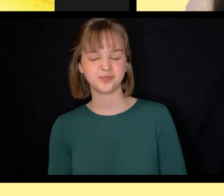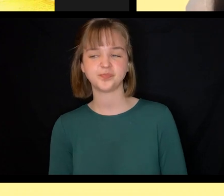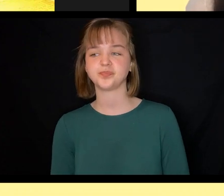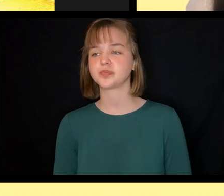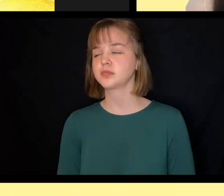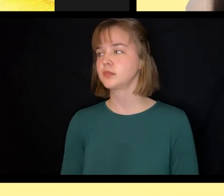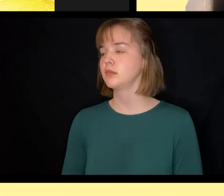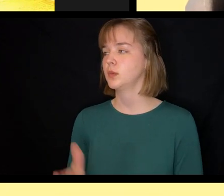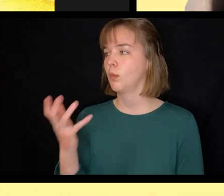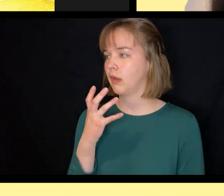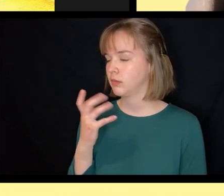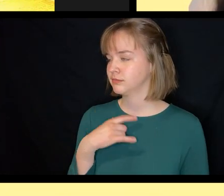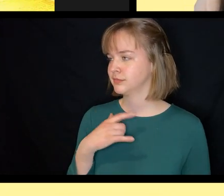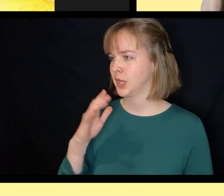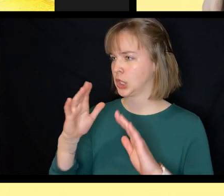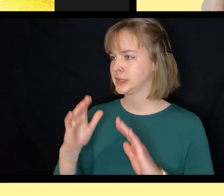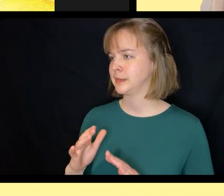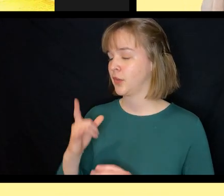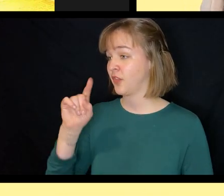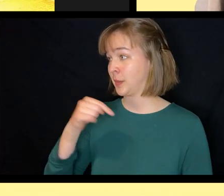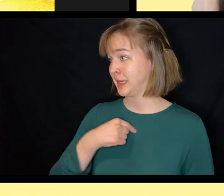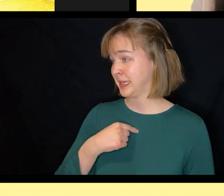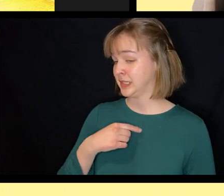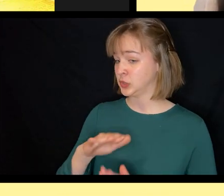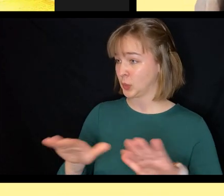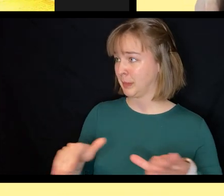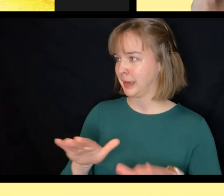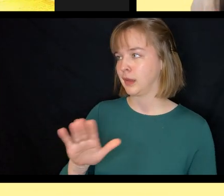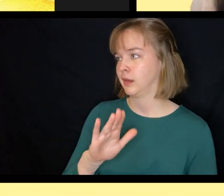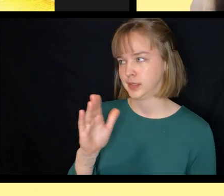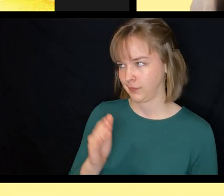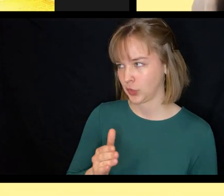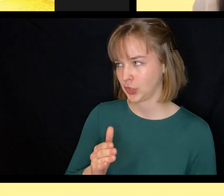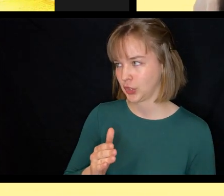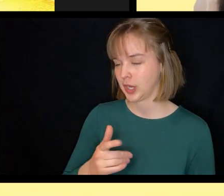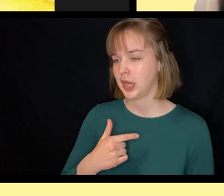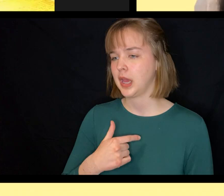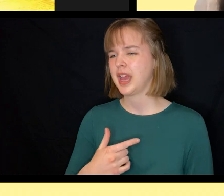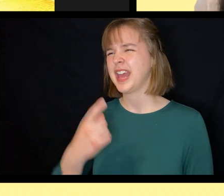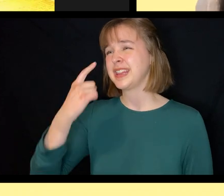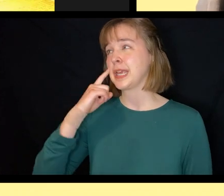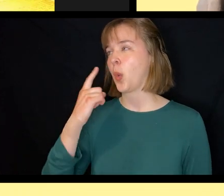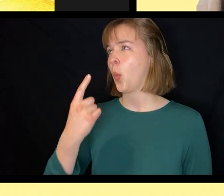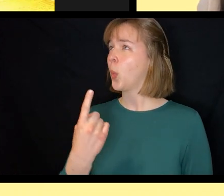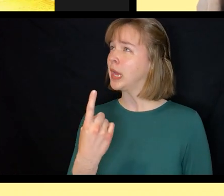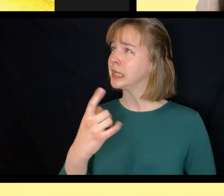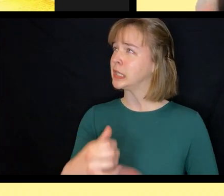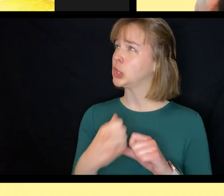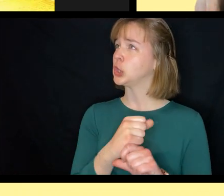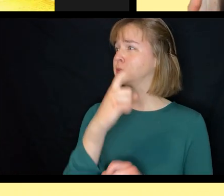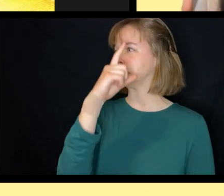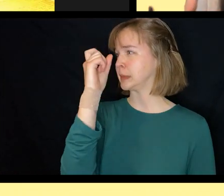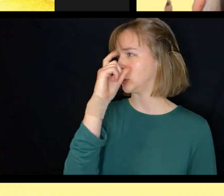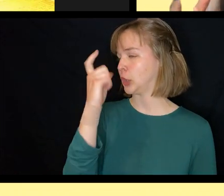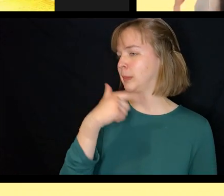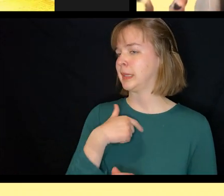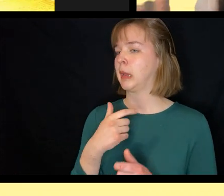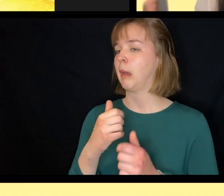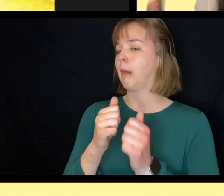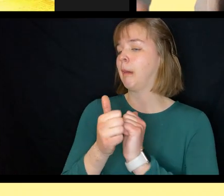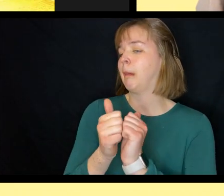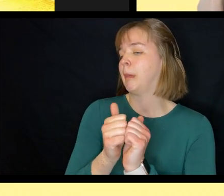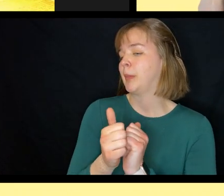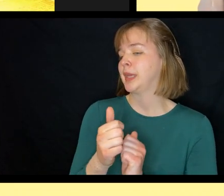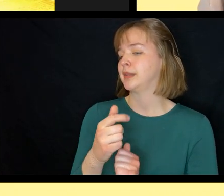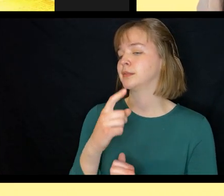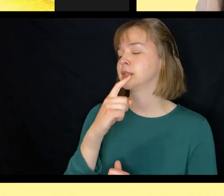started. That's awesome. I can't say swimming was my sport. I did, I think, one summer